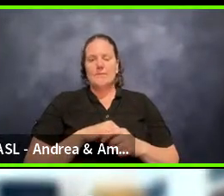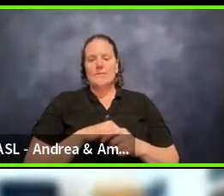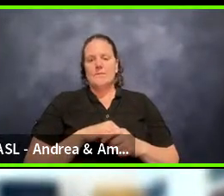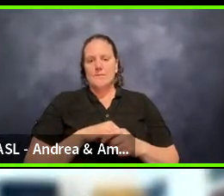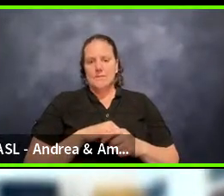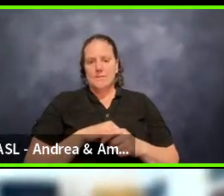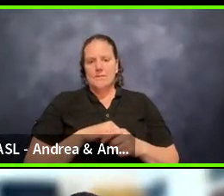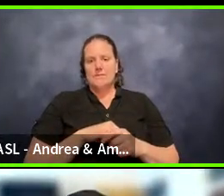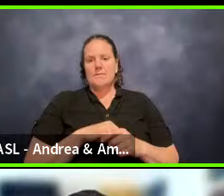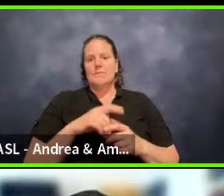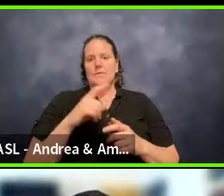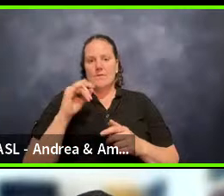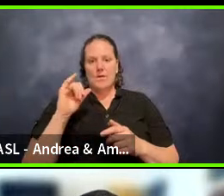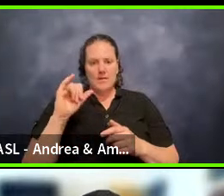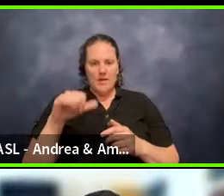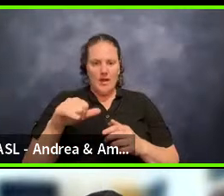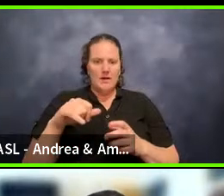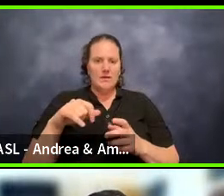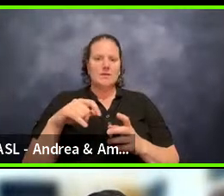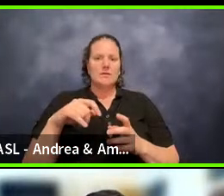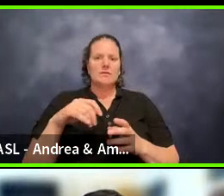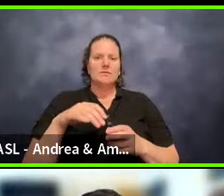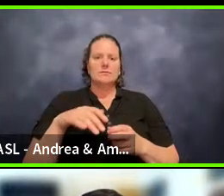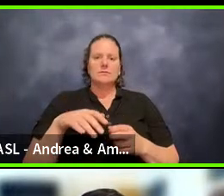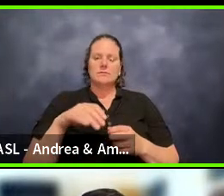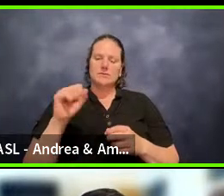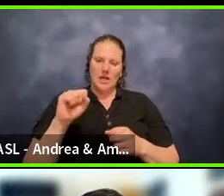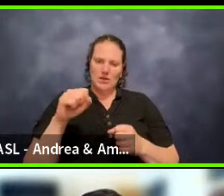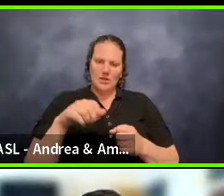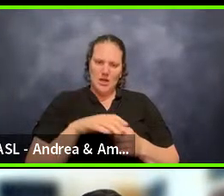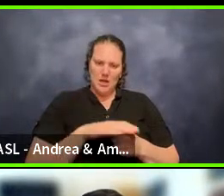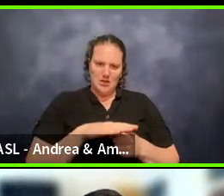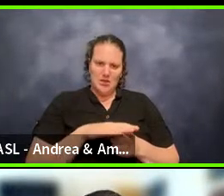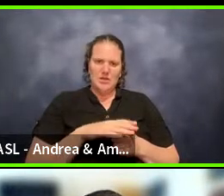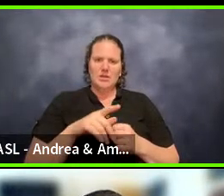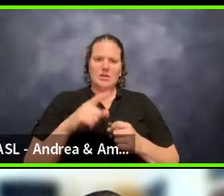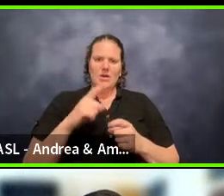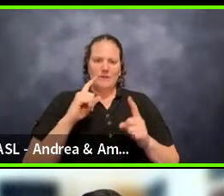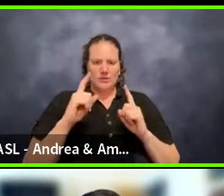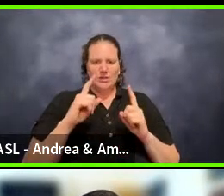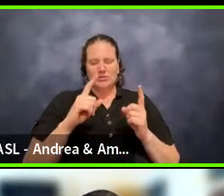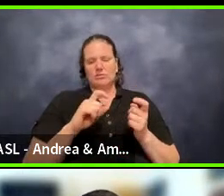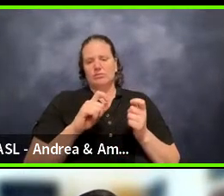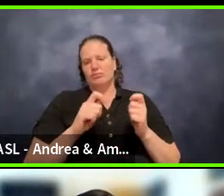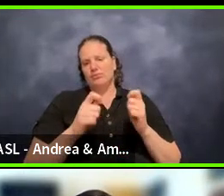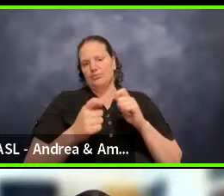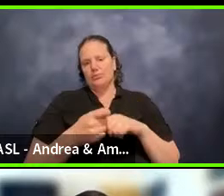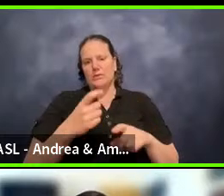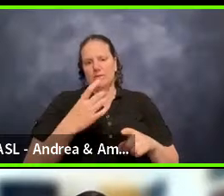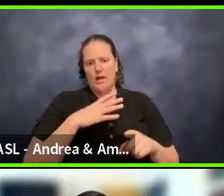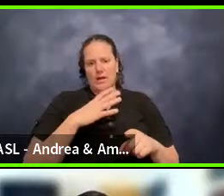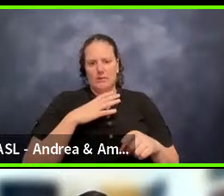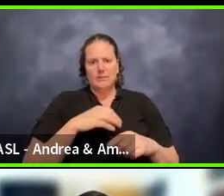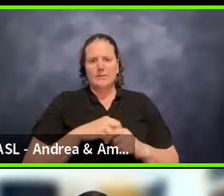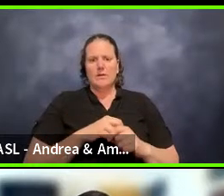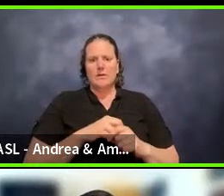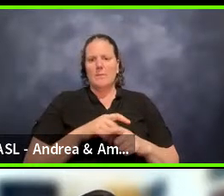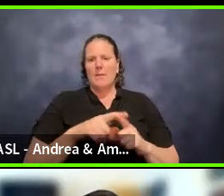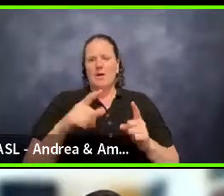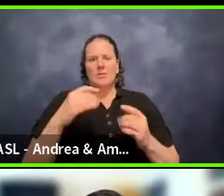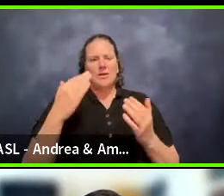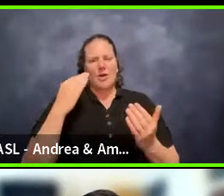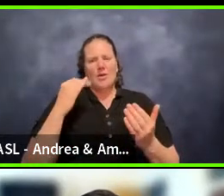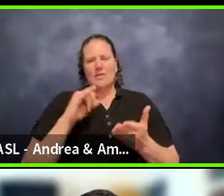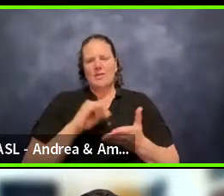know, and the commission knows, that it's an important conversation as a part of this facility. But for our facilities